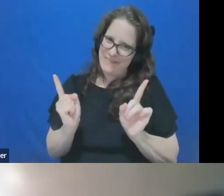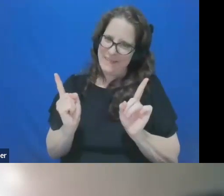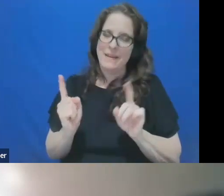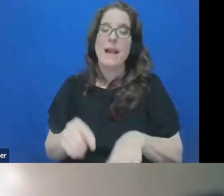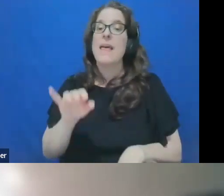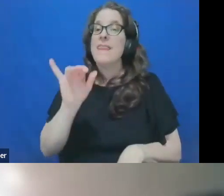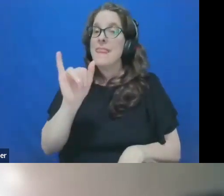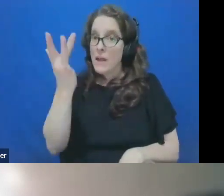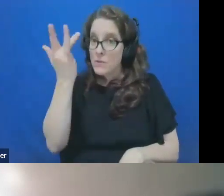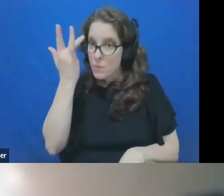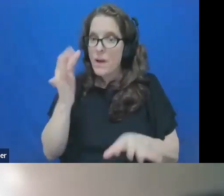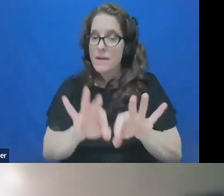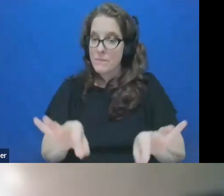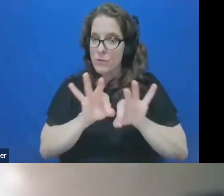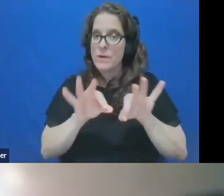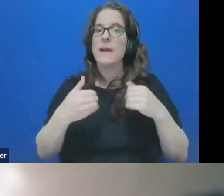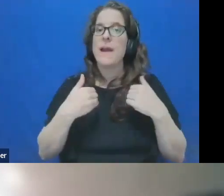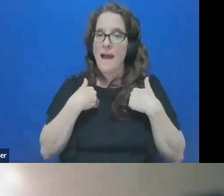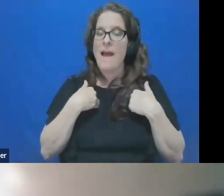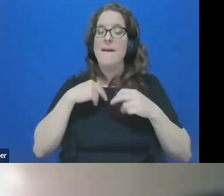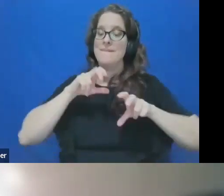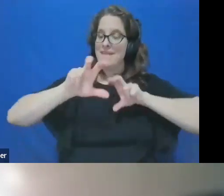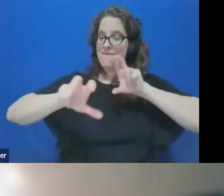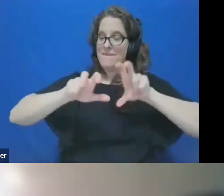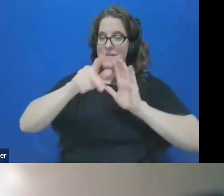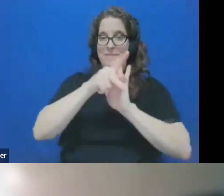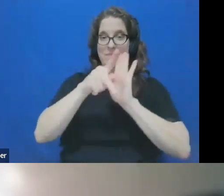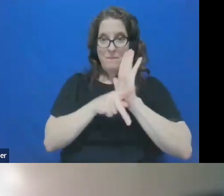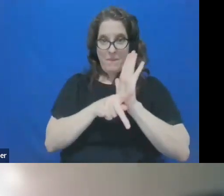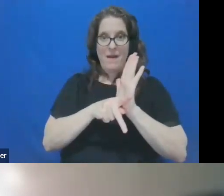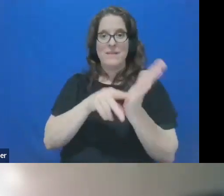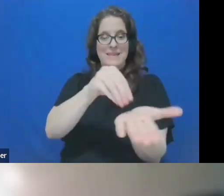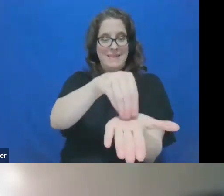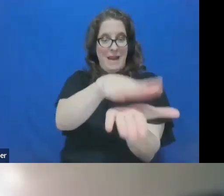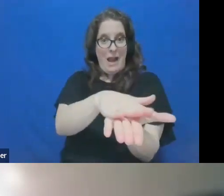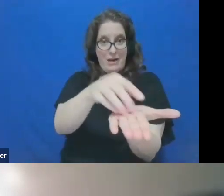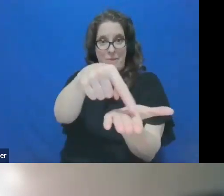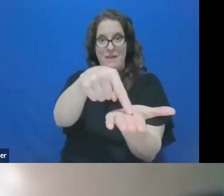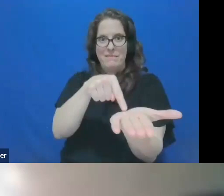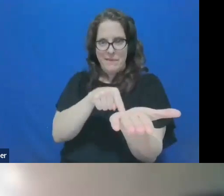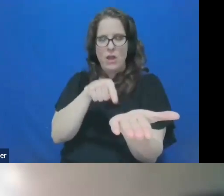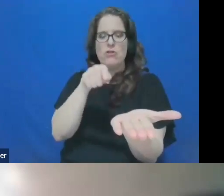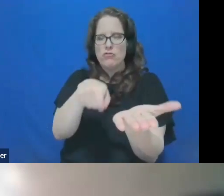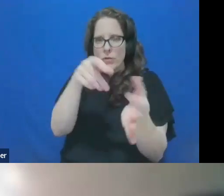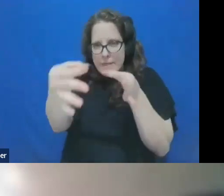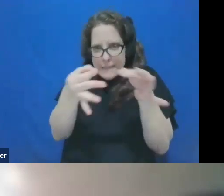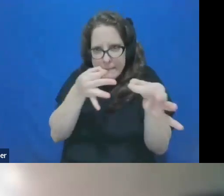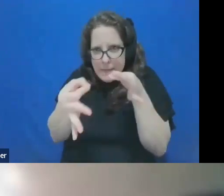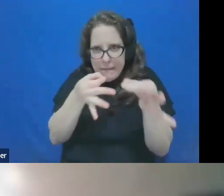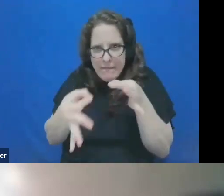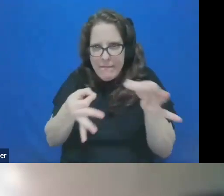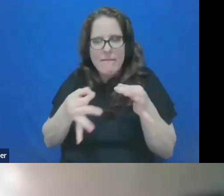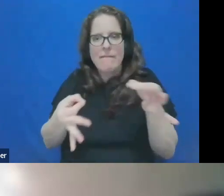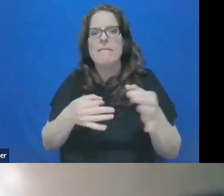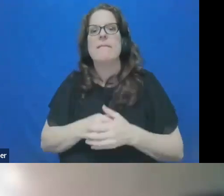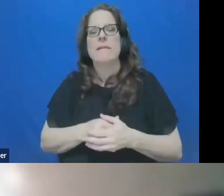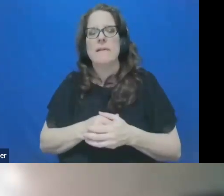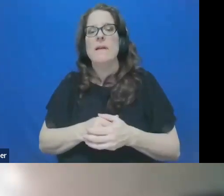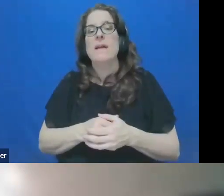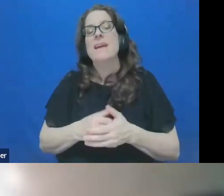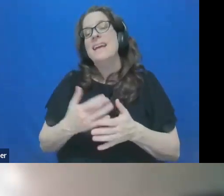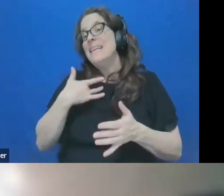investment policy statement that is guiding the trust document and the trust assets. But usually there would be a